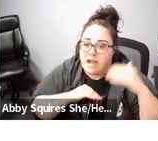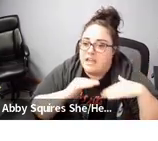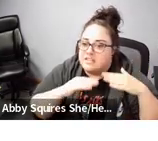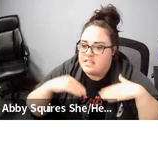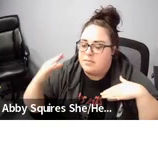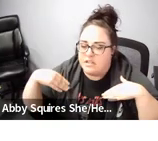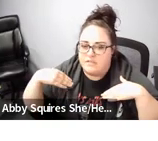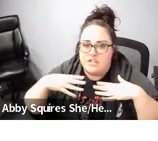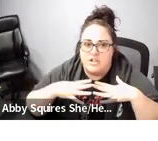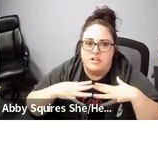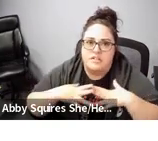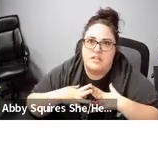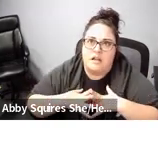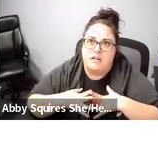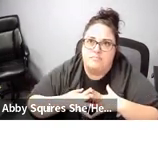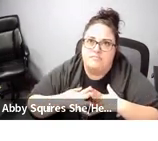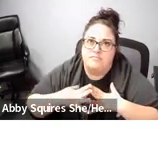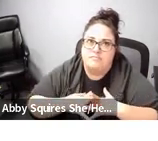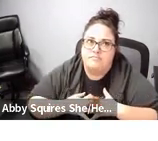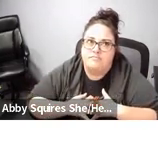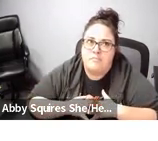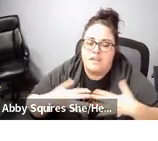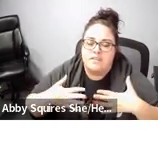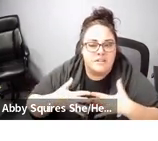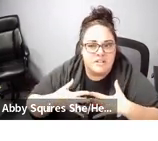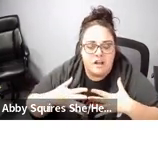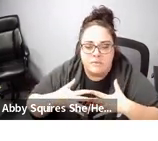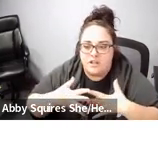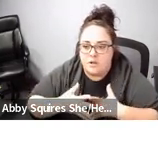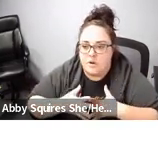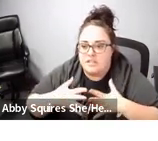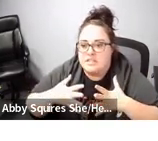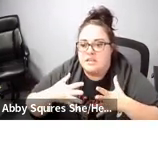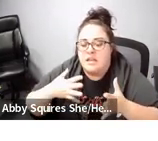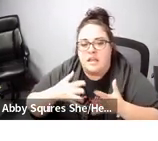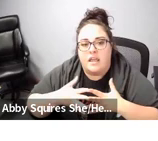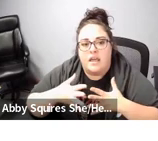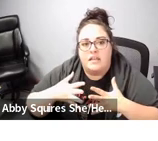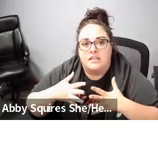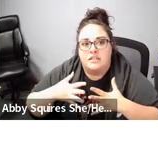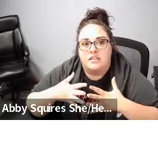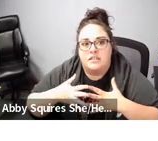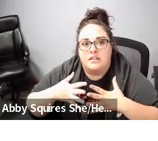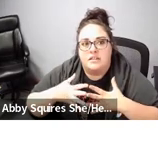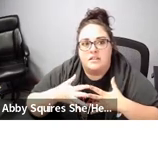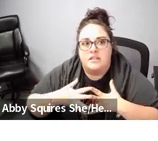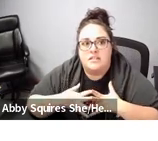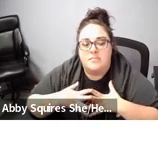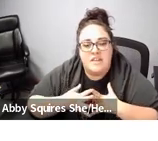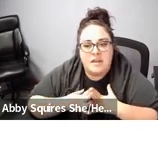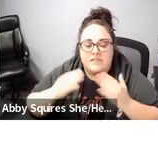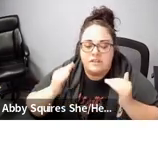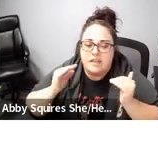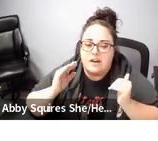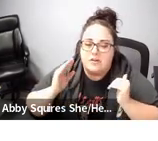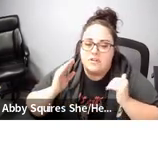games by accessibility features. And I think there's a couple other ones. And some